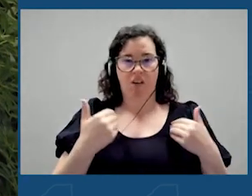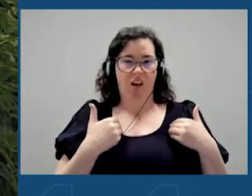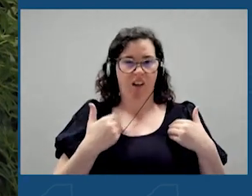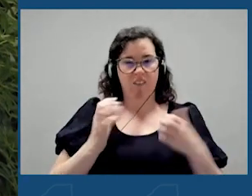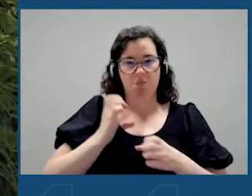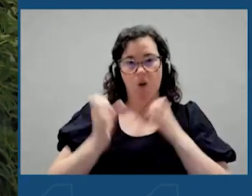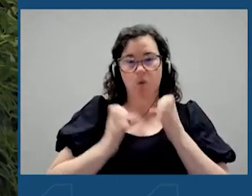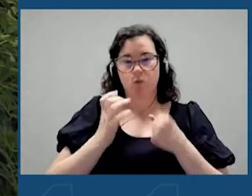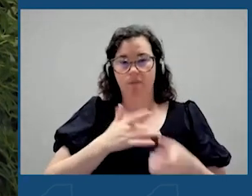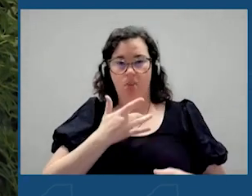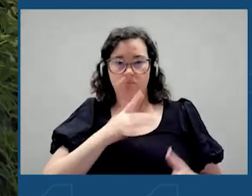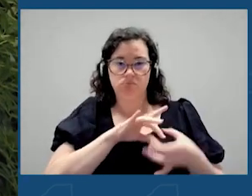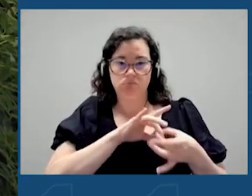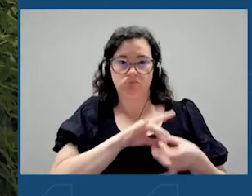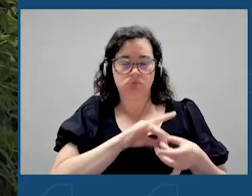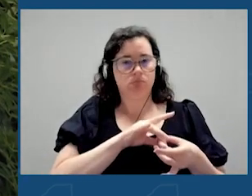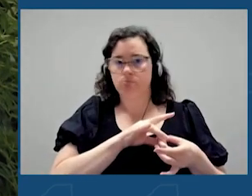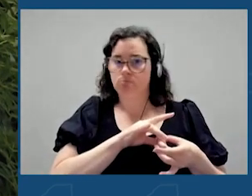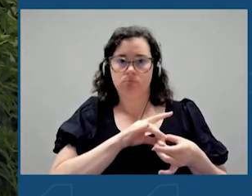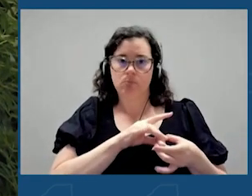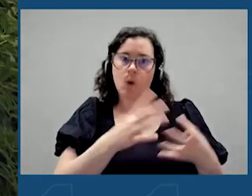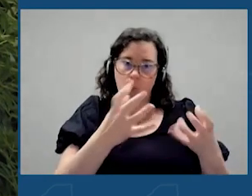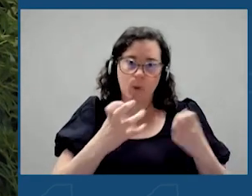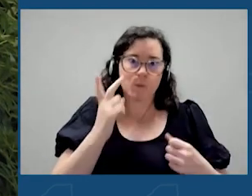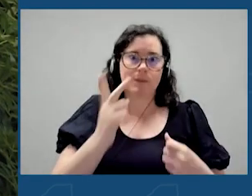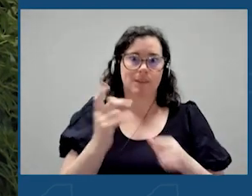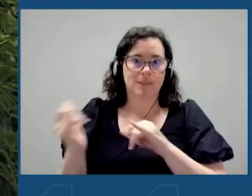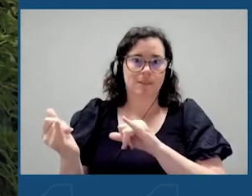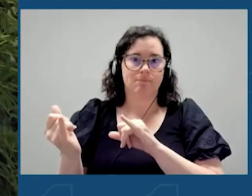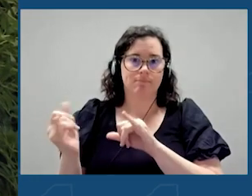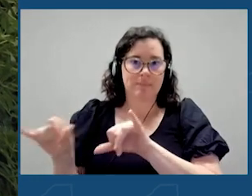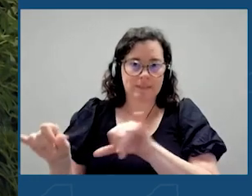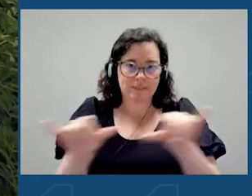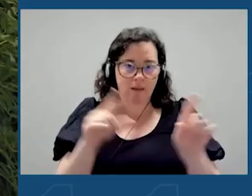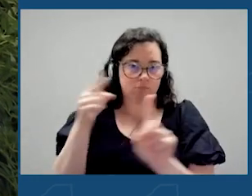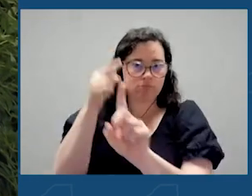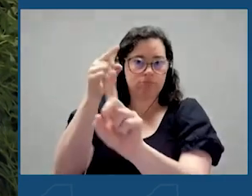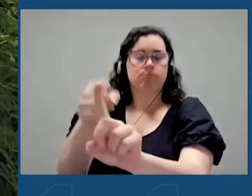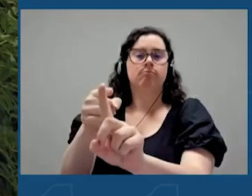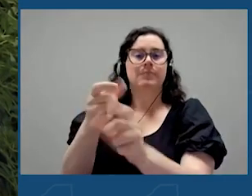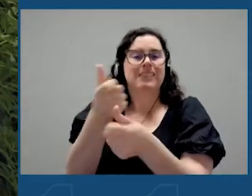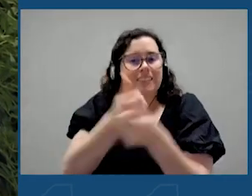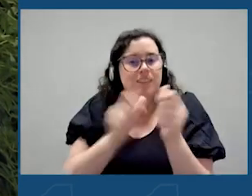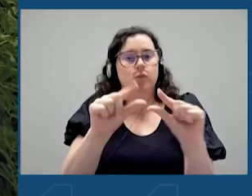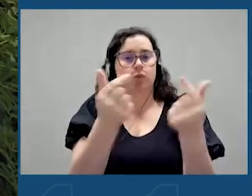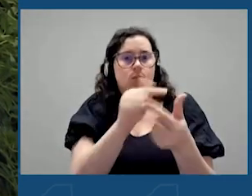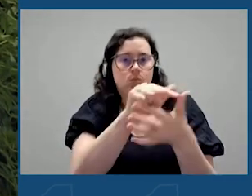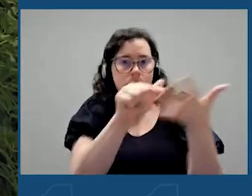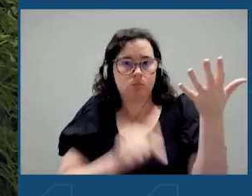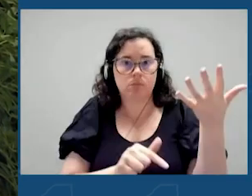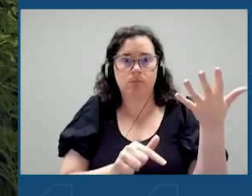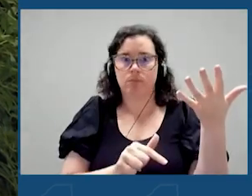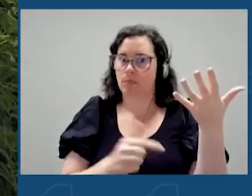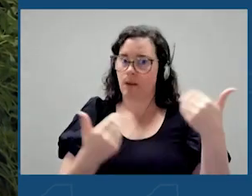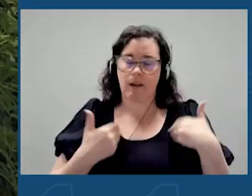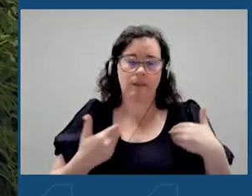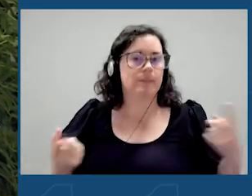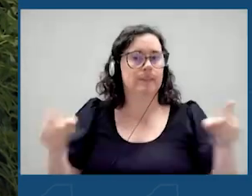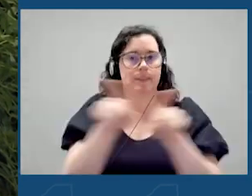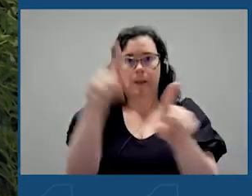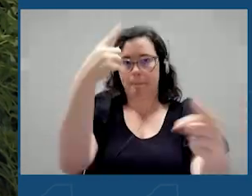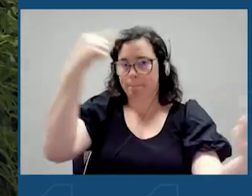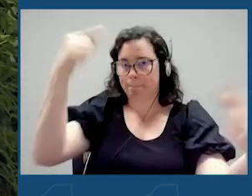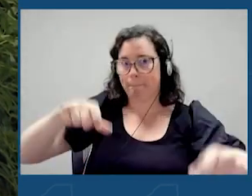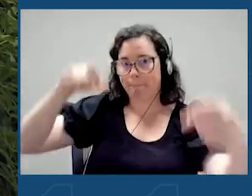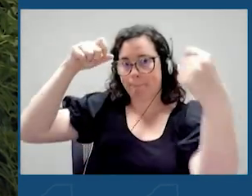and otherwise, but we all want to see the same thing. Every group that we've met are all in the same camp. They all want the